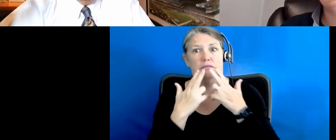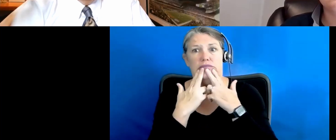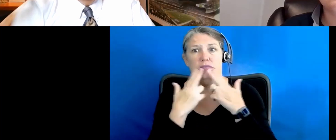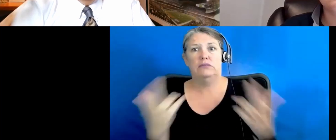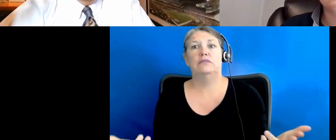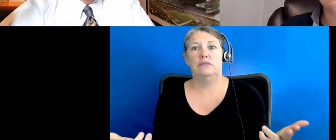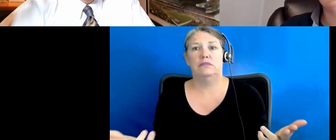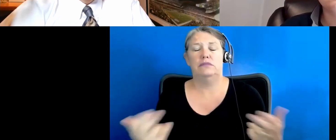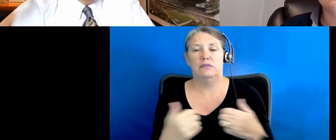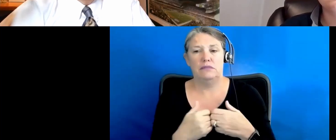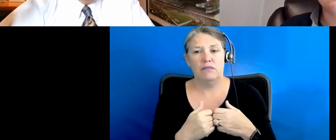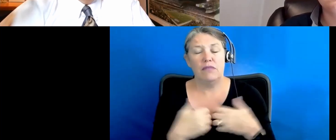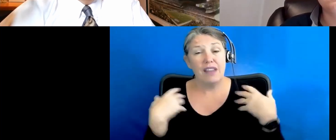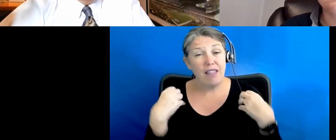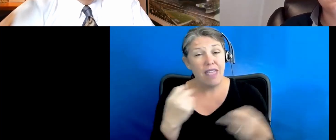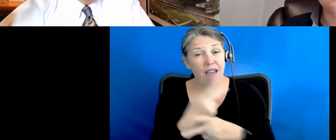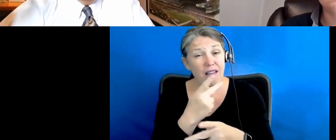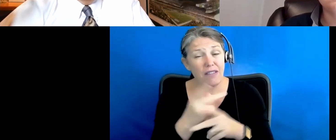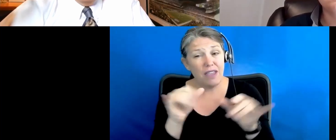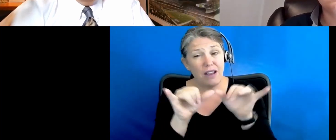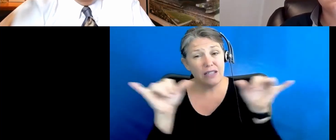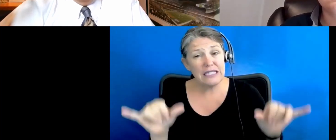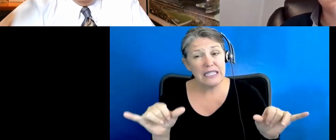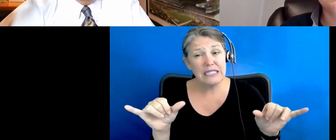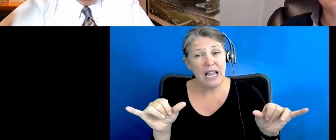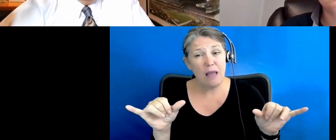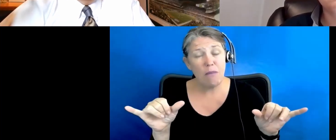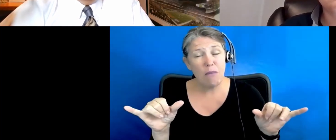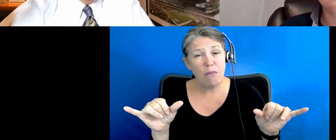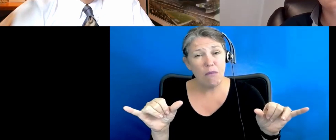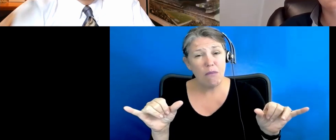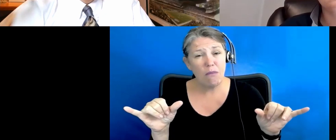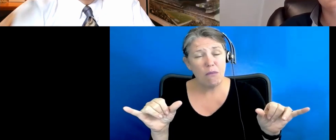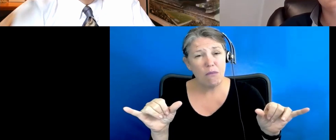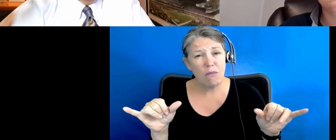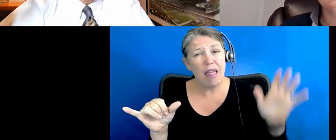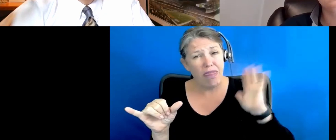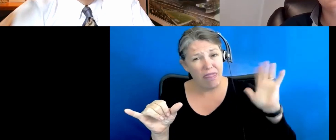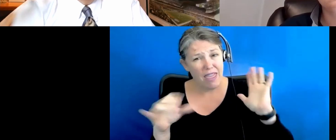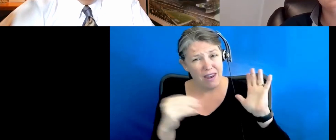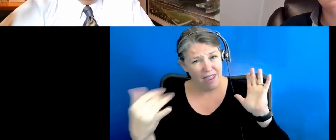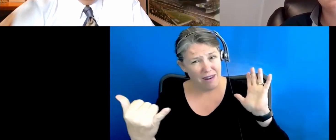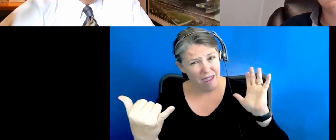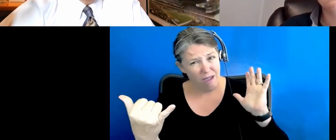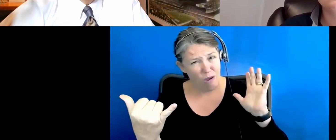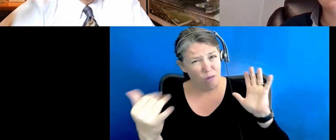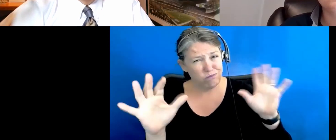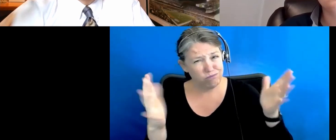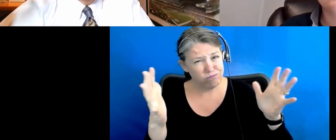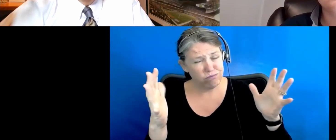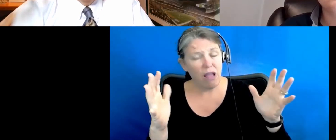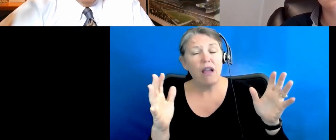that the healthcare system then and now has largely been failing people